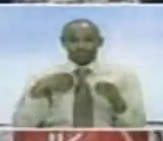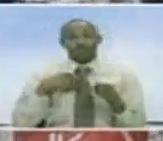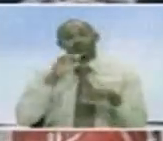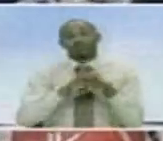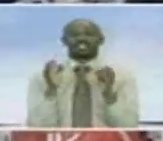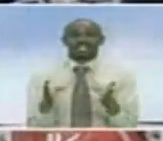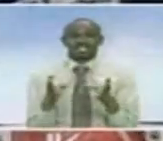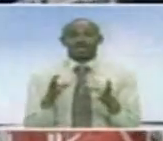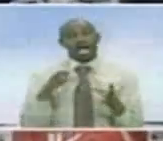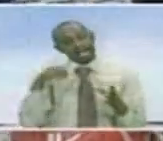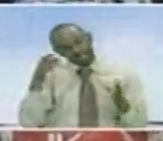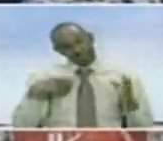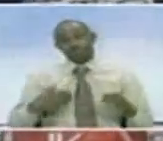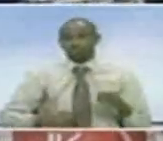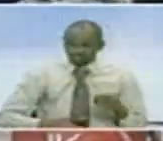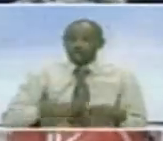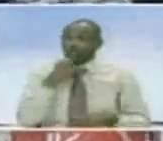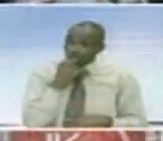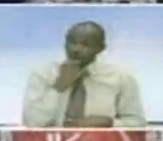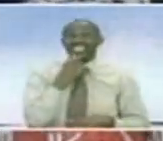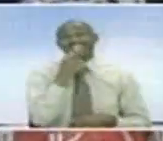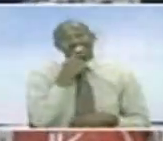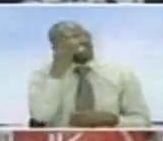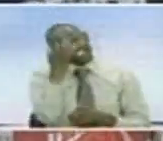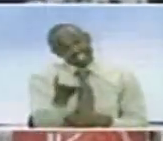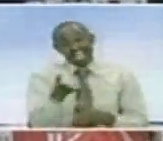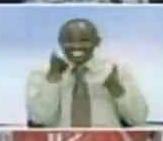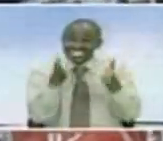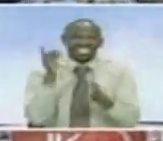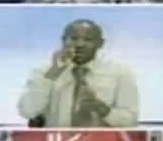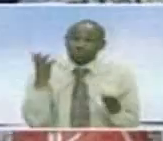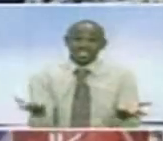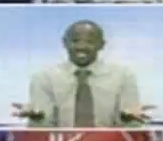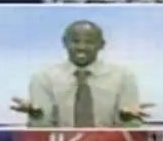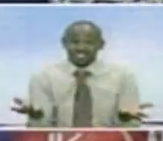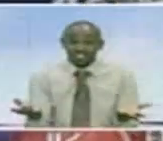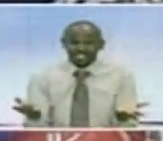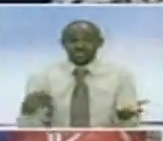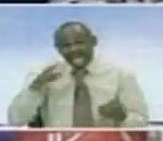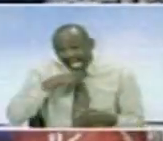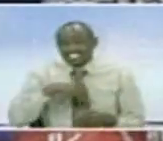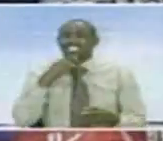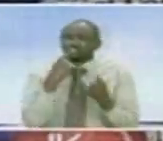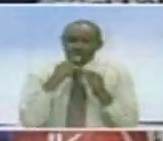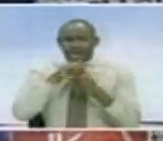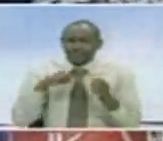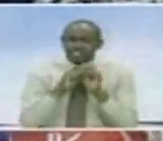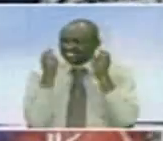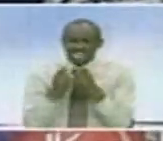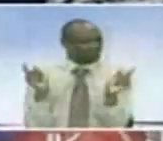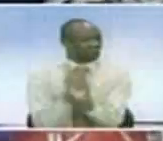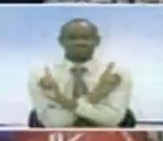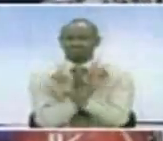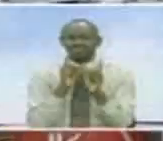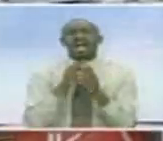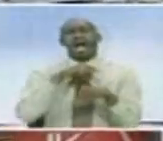So there'll be a starving Luo in Nyanza or even right here in Nairobi. Mm. So we shouldn't be talking about tribes.